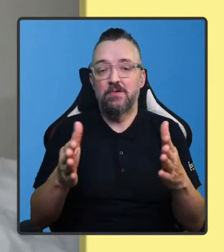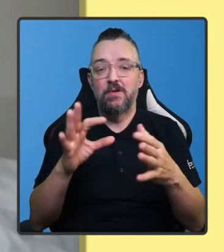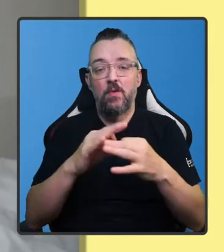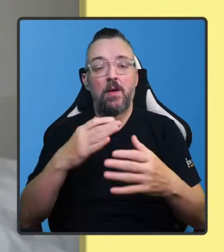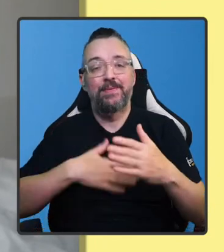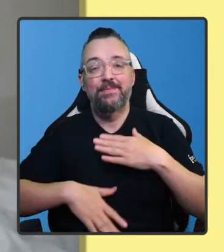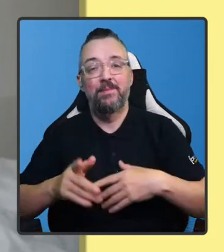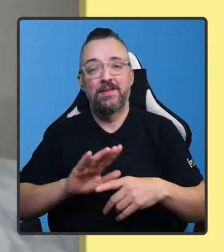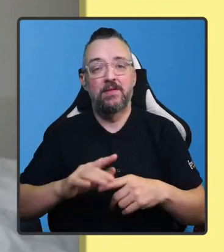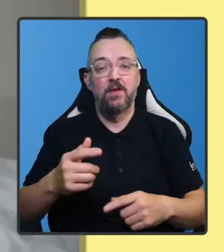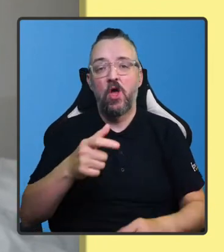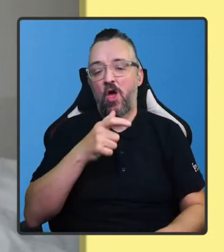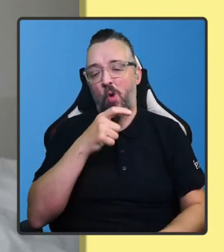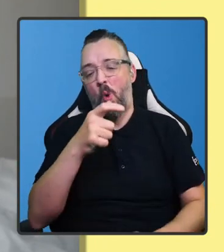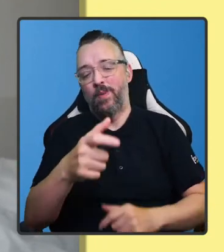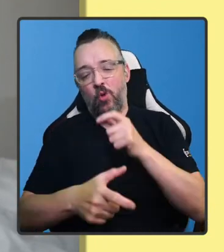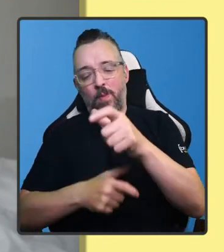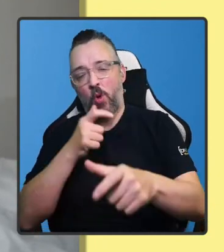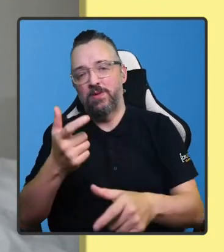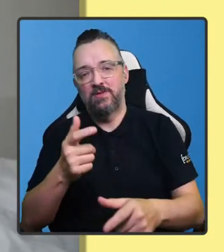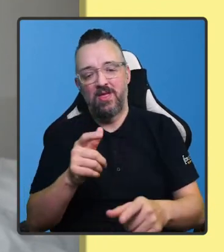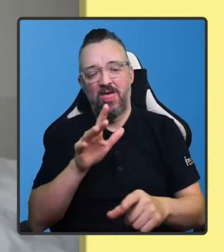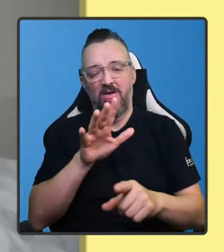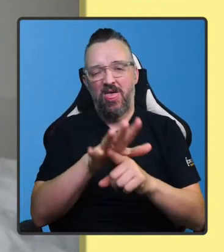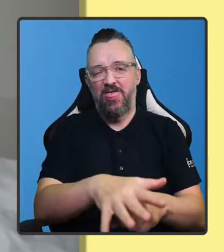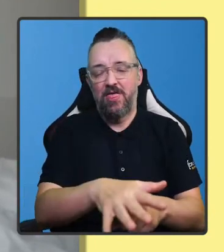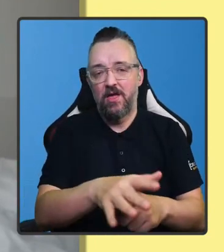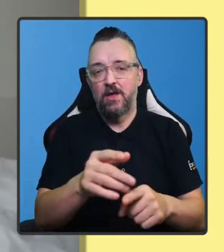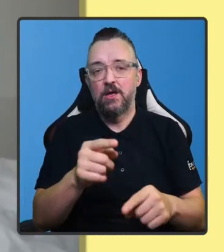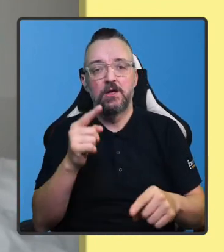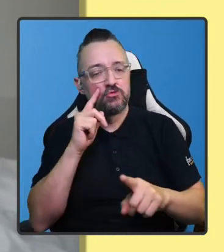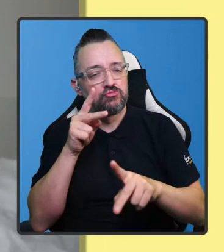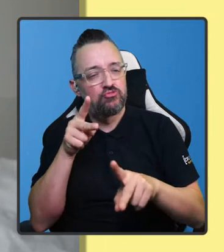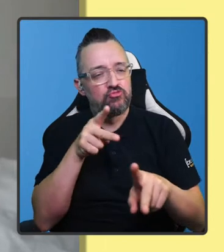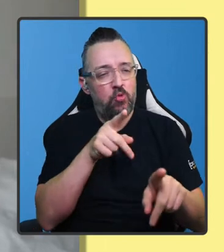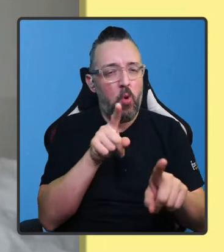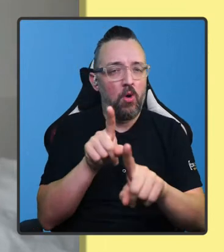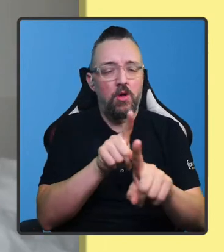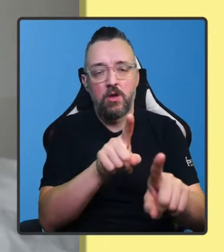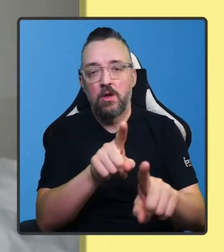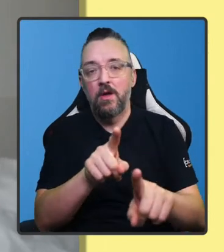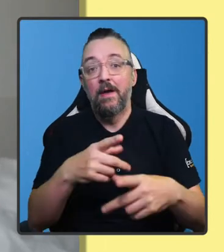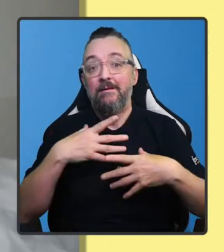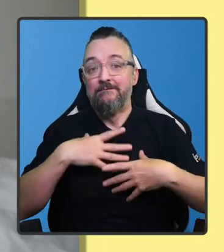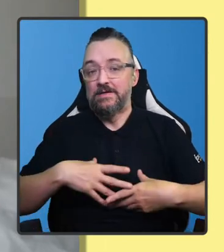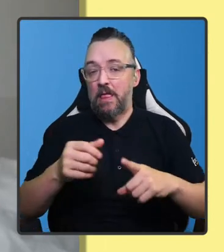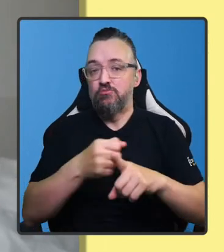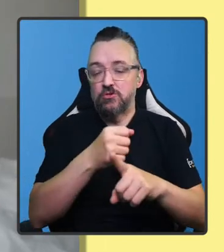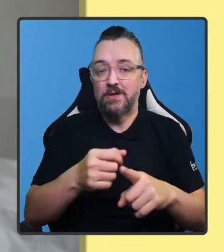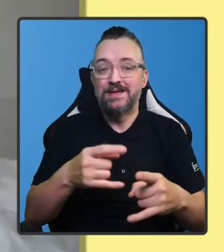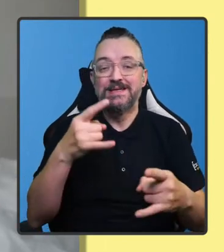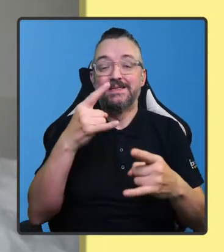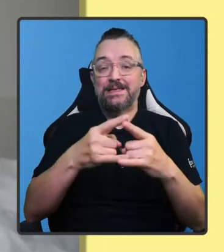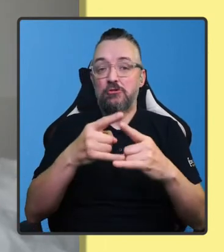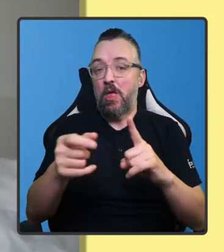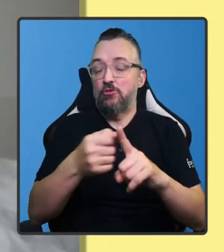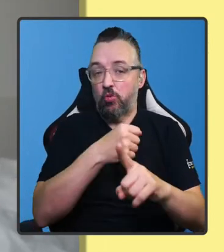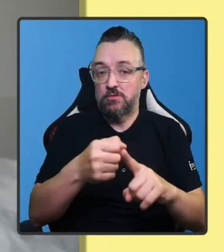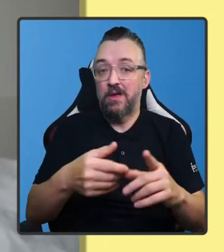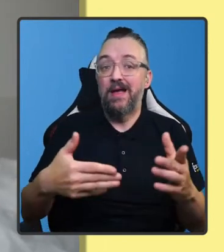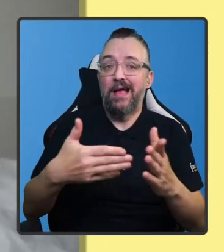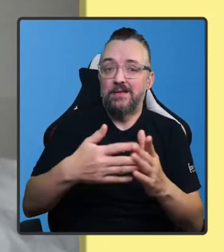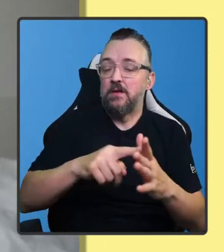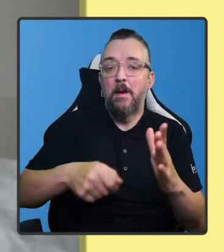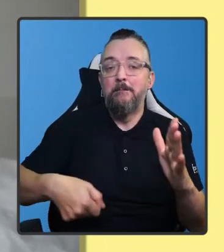unwanted comments, harassment, stalking, physical and emotional abuse, sexual assault and murder, and is inclusive that